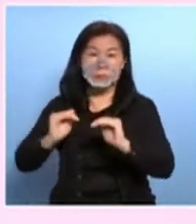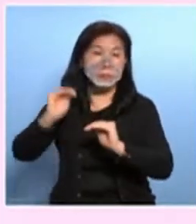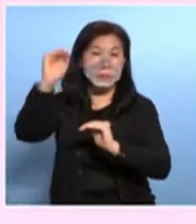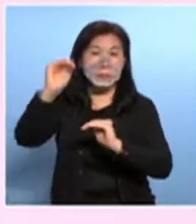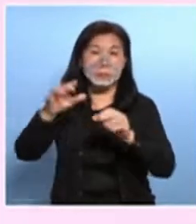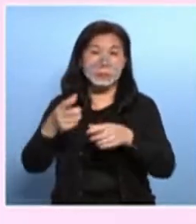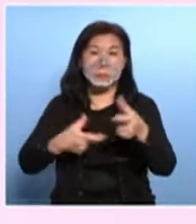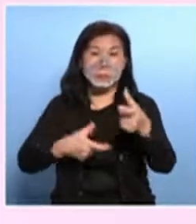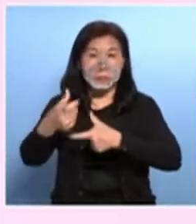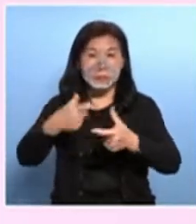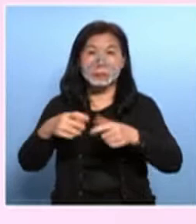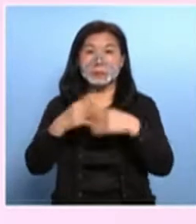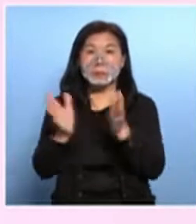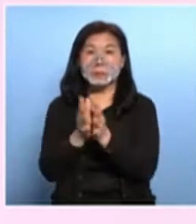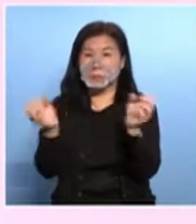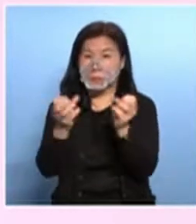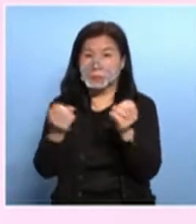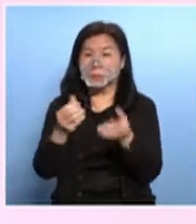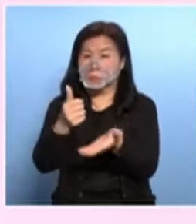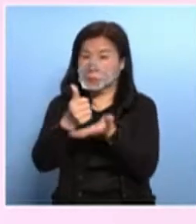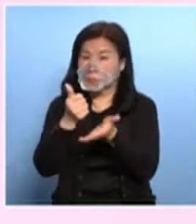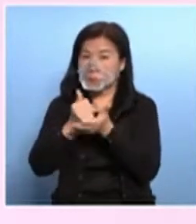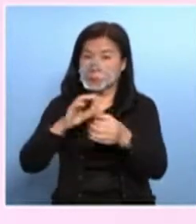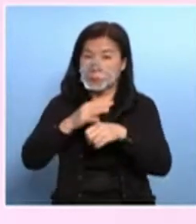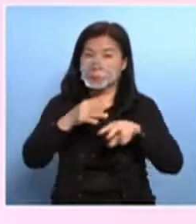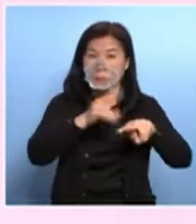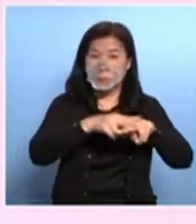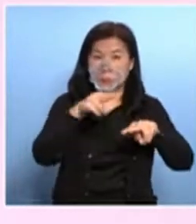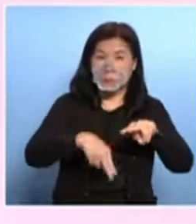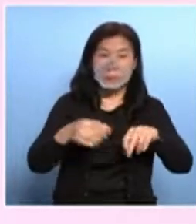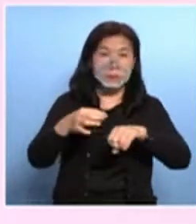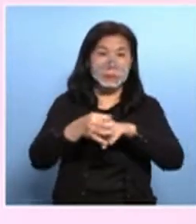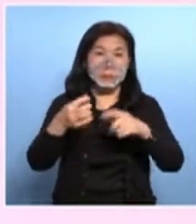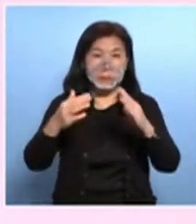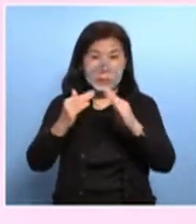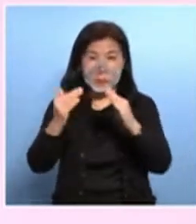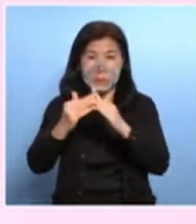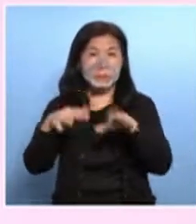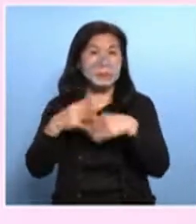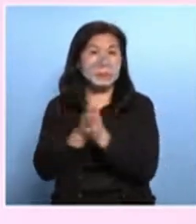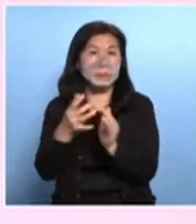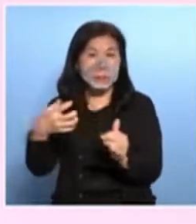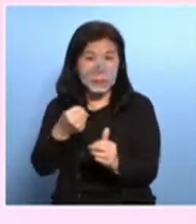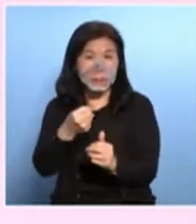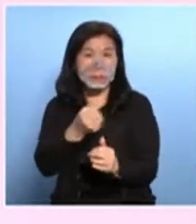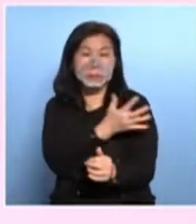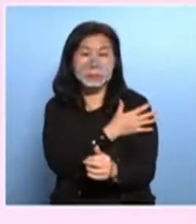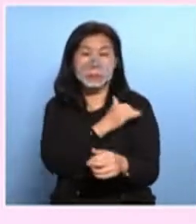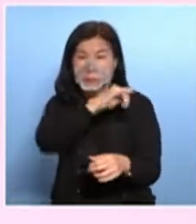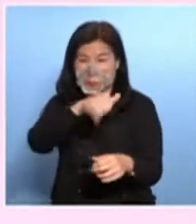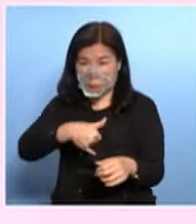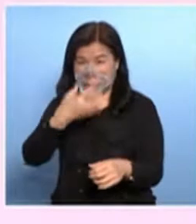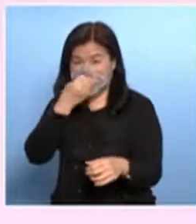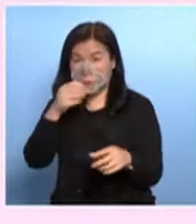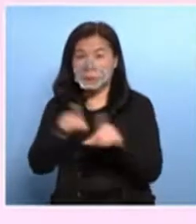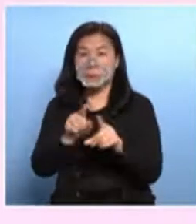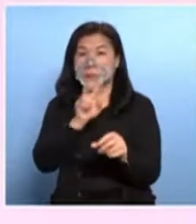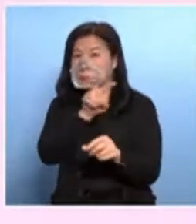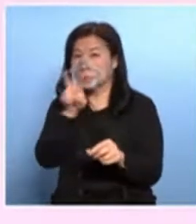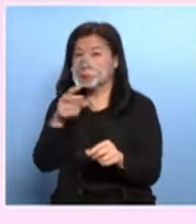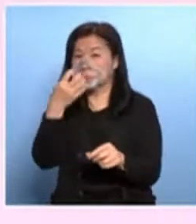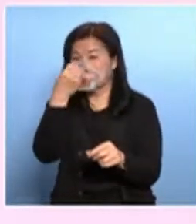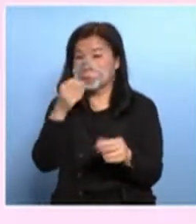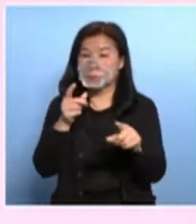to organize a high-level investment summit. Representatives of mainland and international financial institutions will be invited